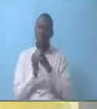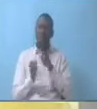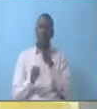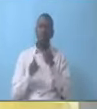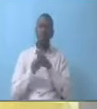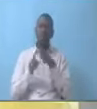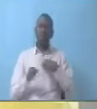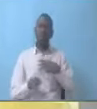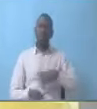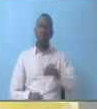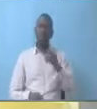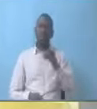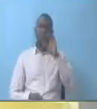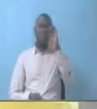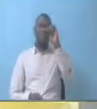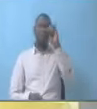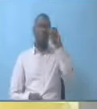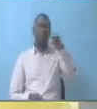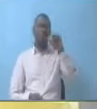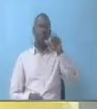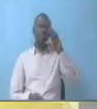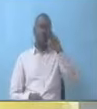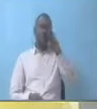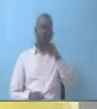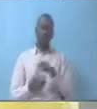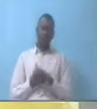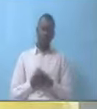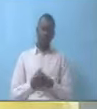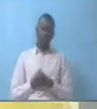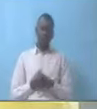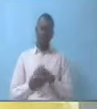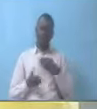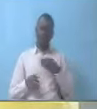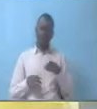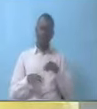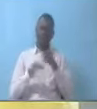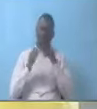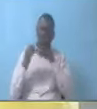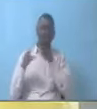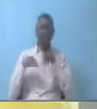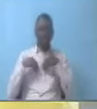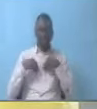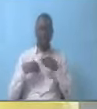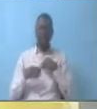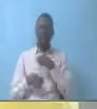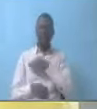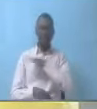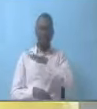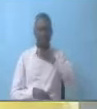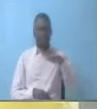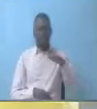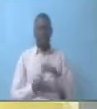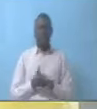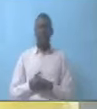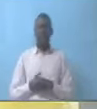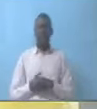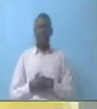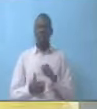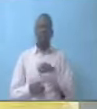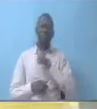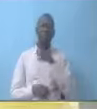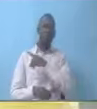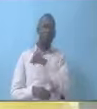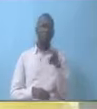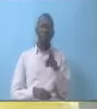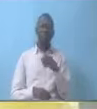And I took them as my children. And they all used to call me